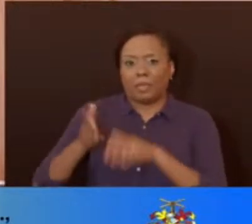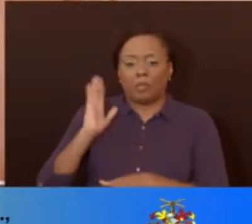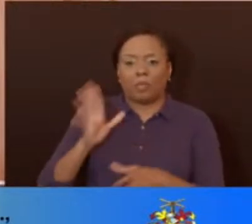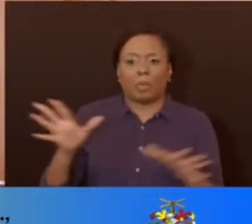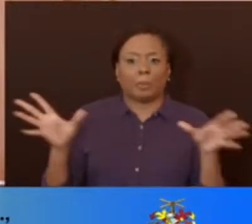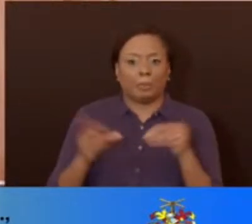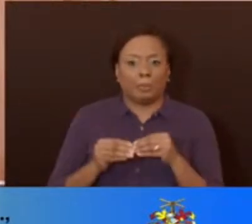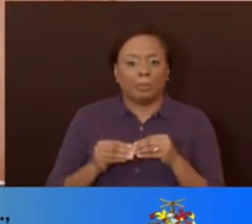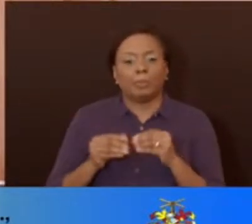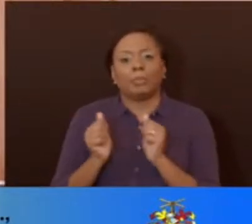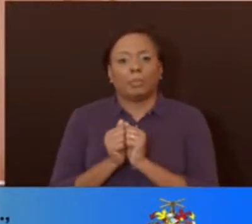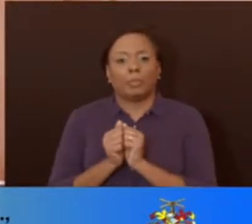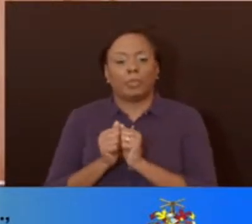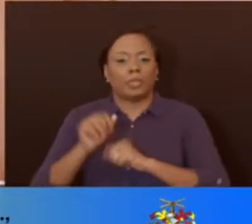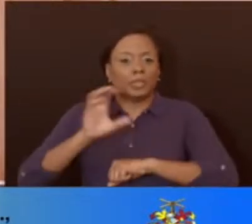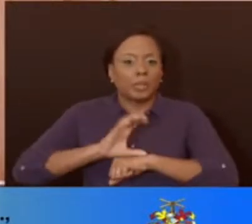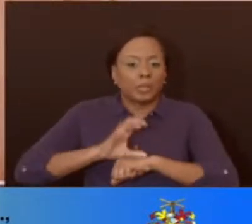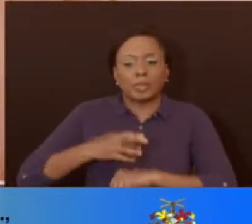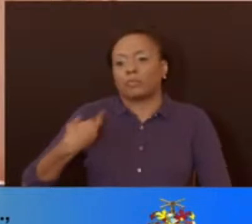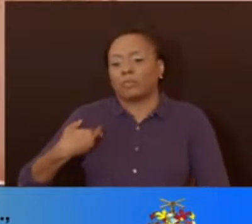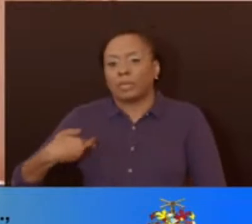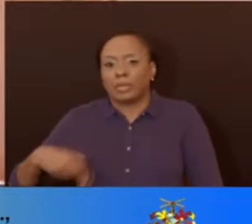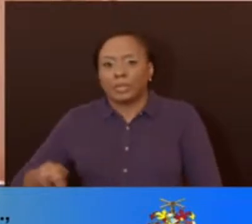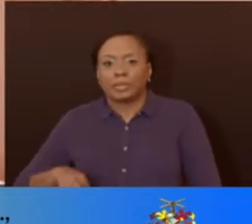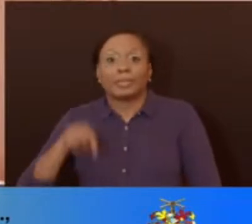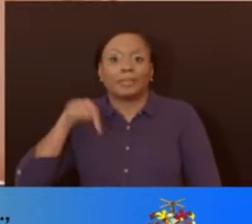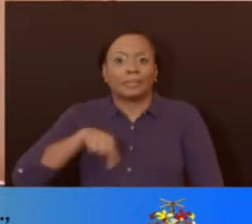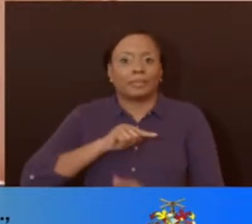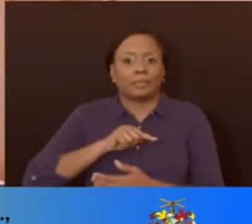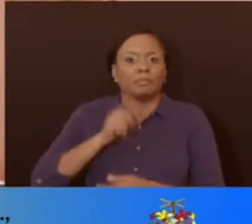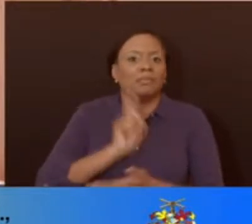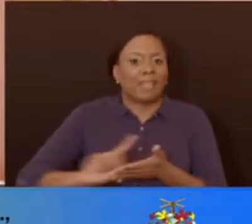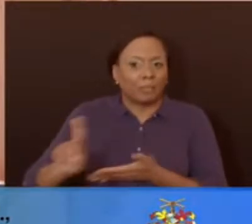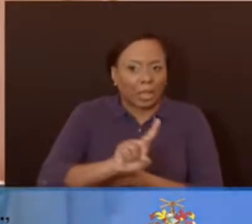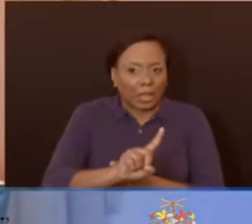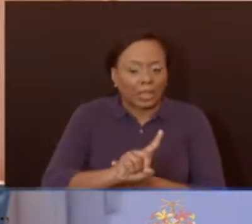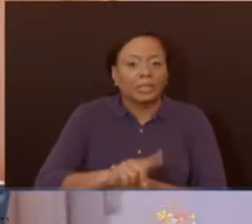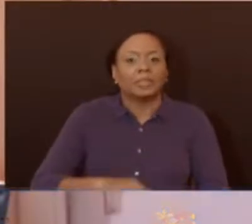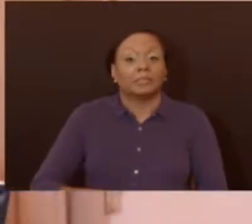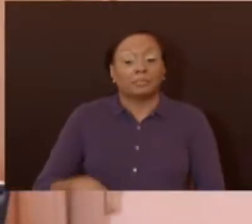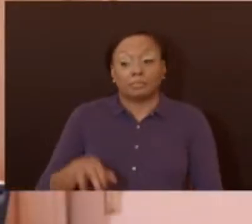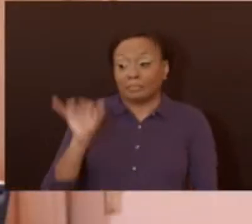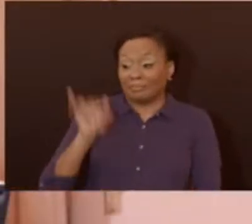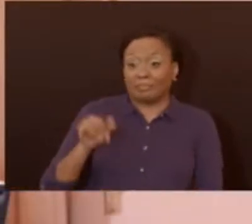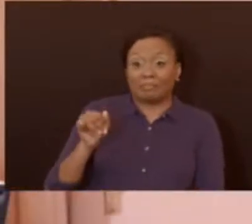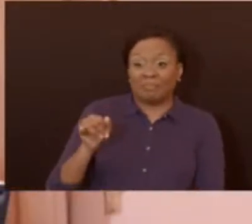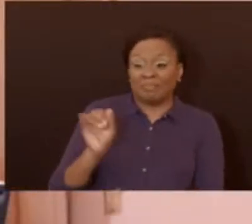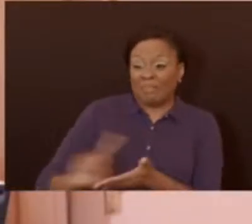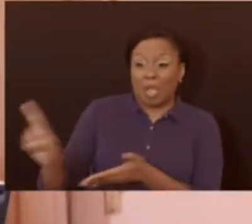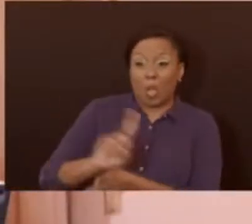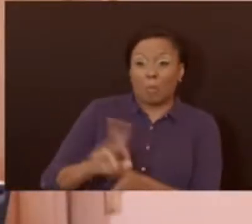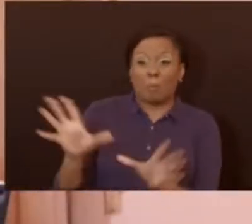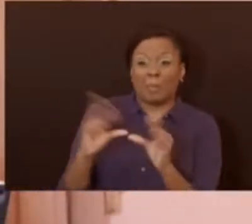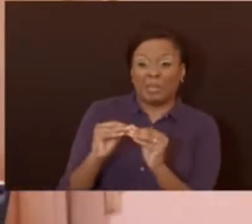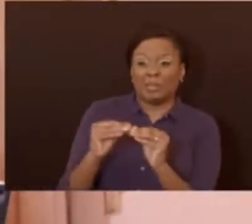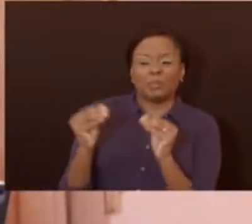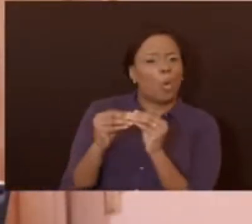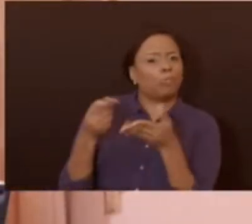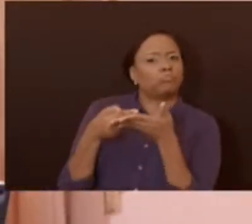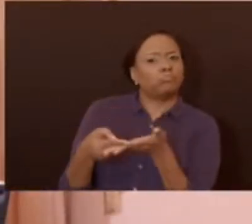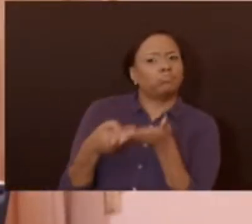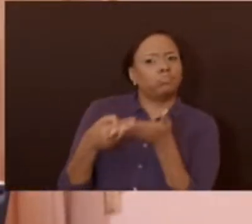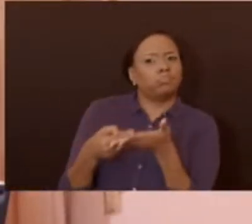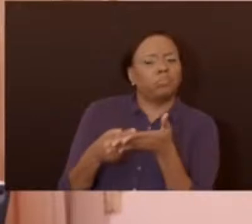around the middle of the coming week. And it is expected that at that meeting we will be able to discuss in great detail